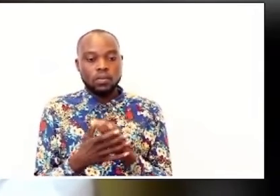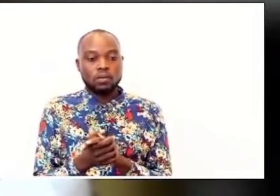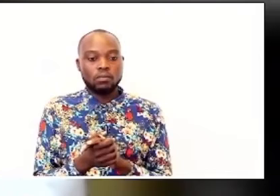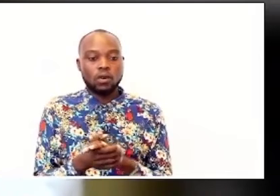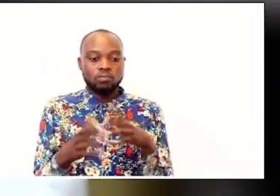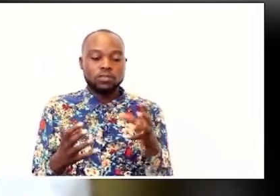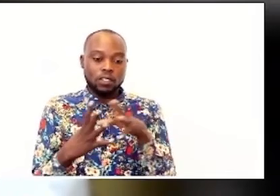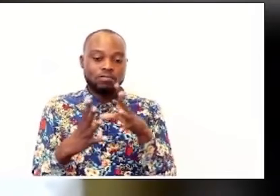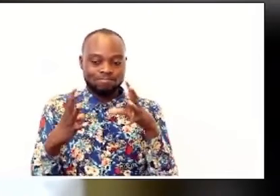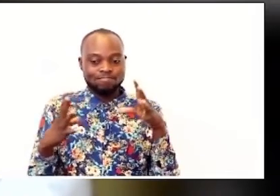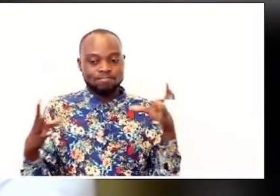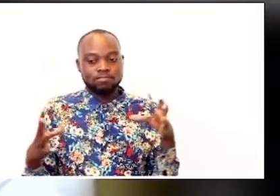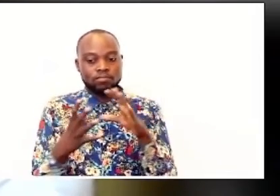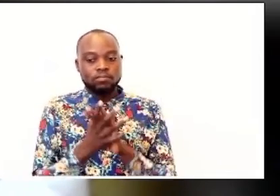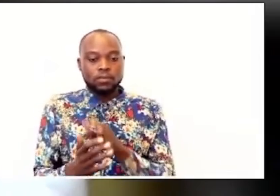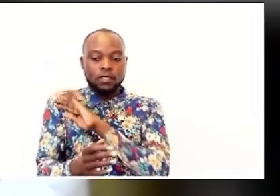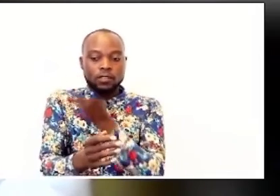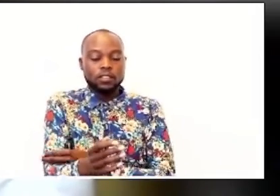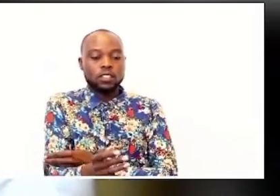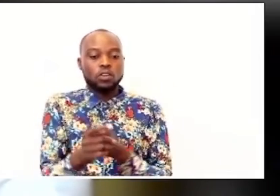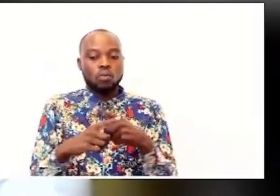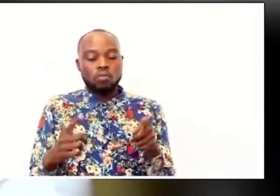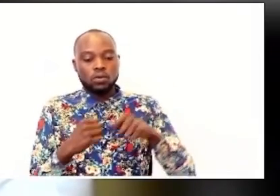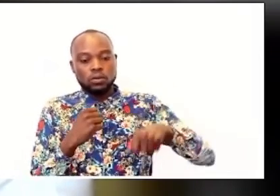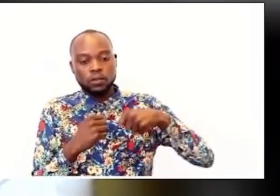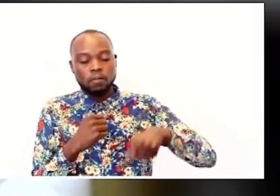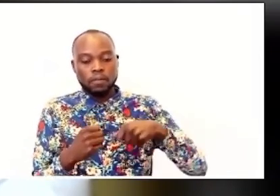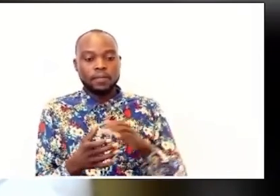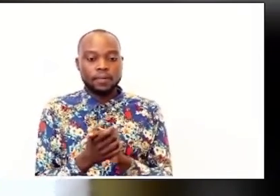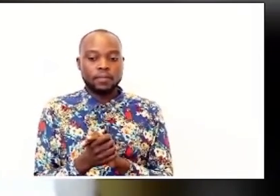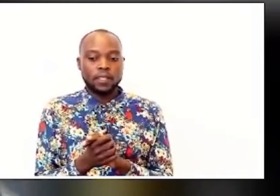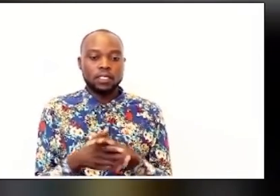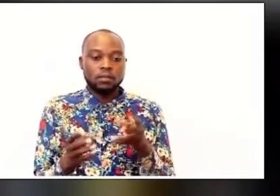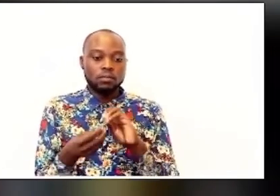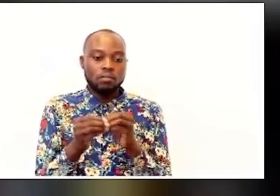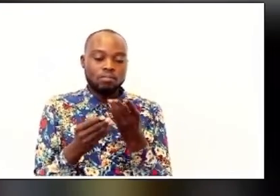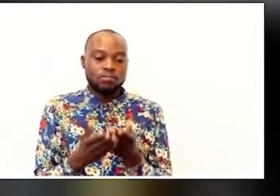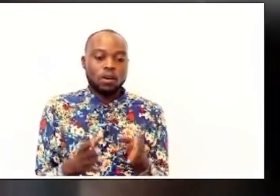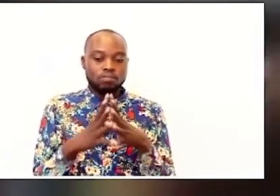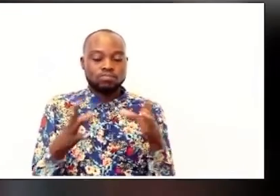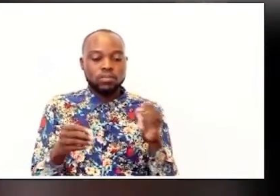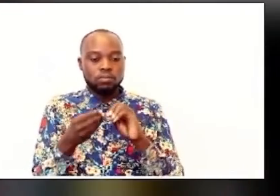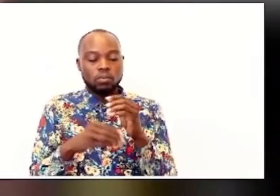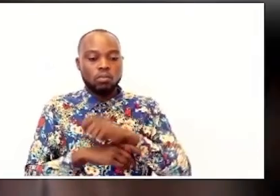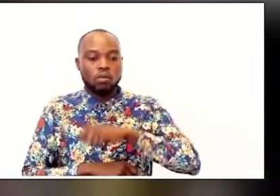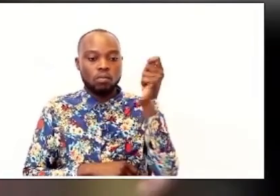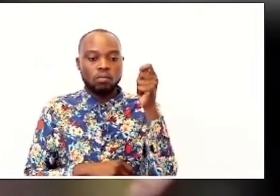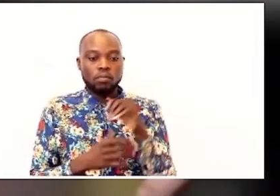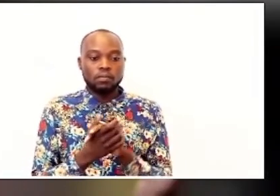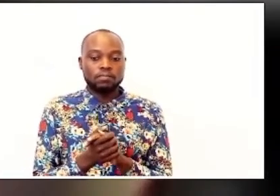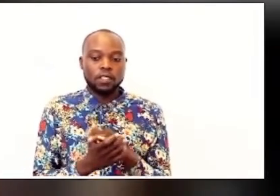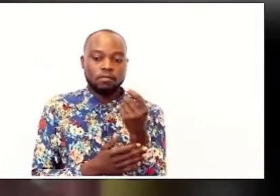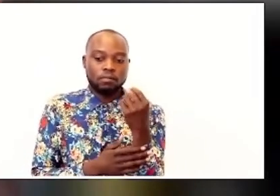we can increase energy production and transportation. And what that effectively does is basically it promotes the liberalization of